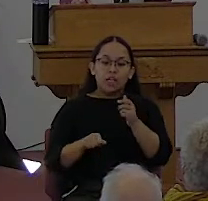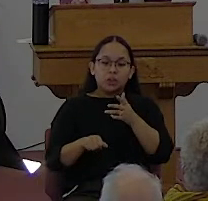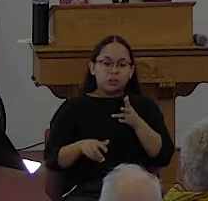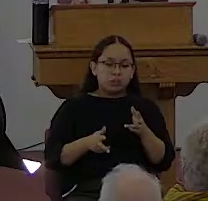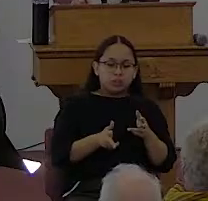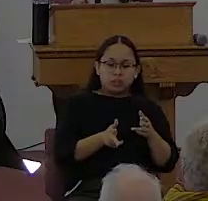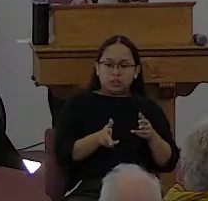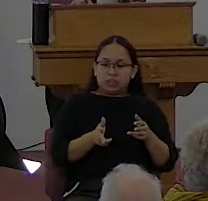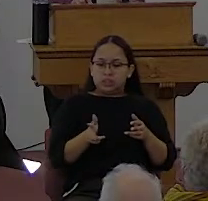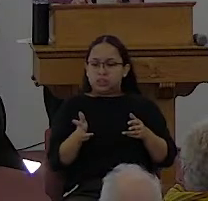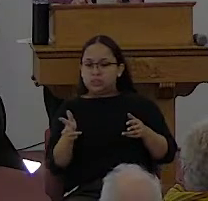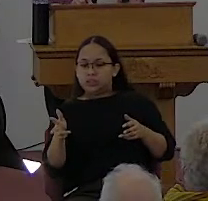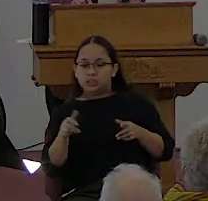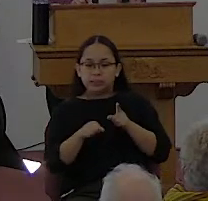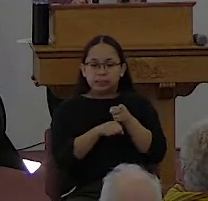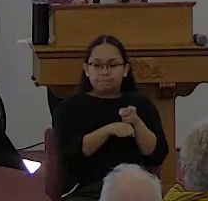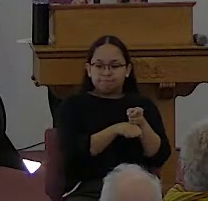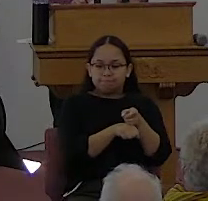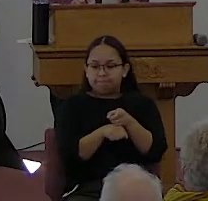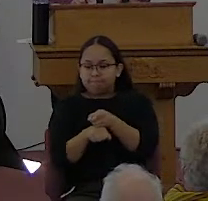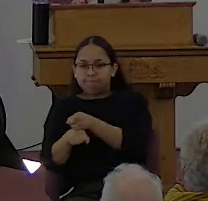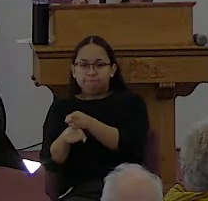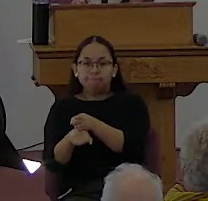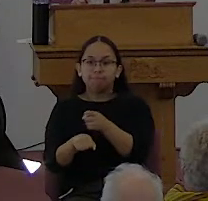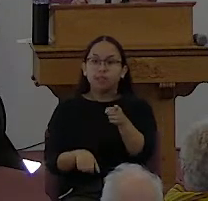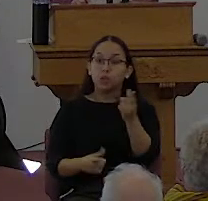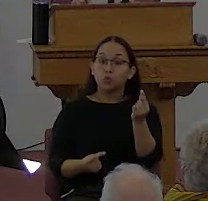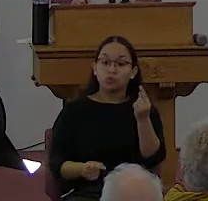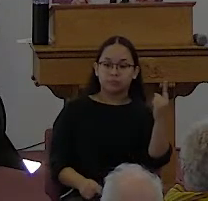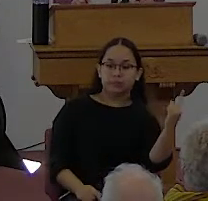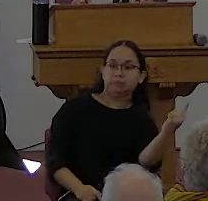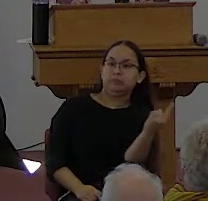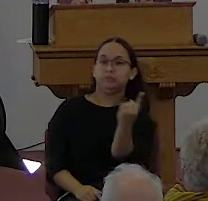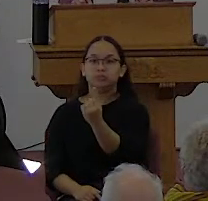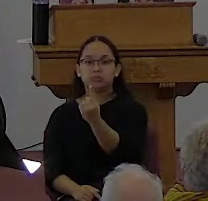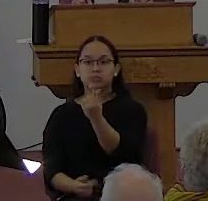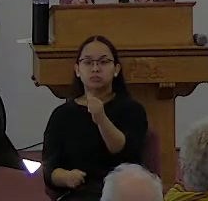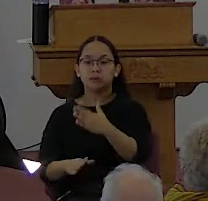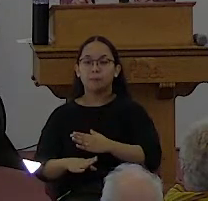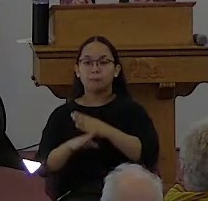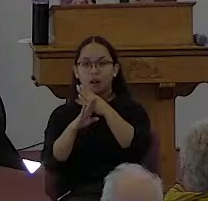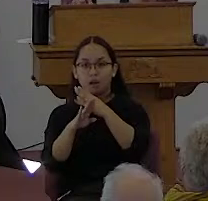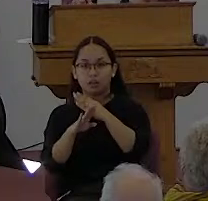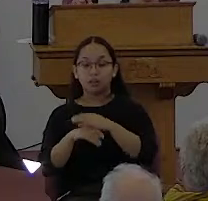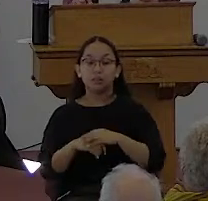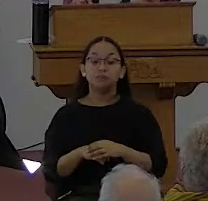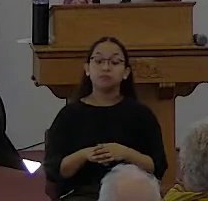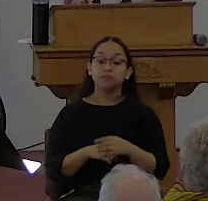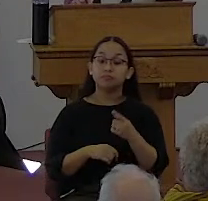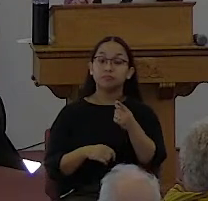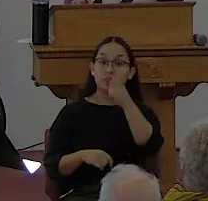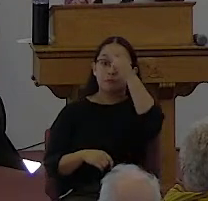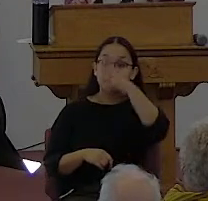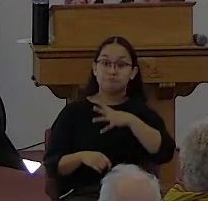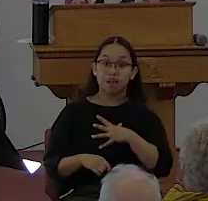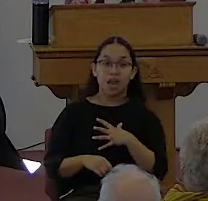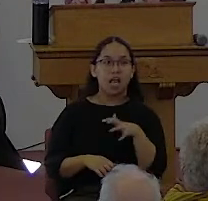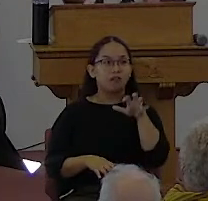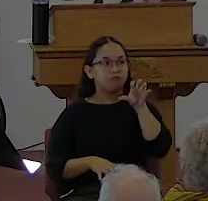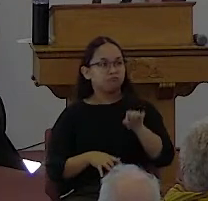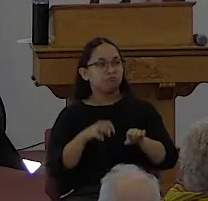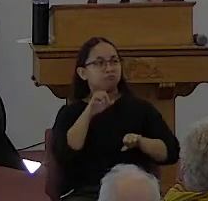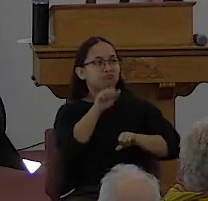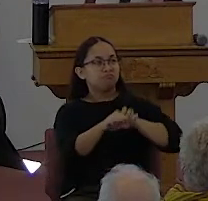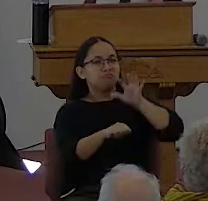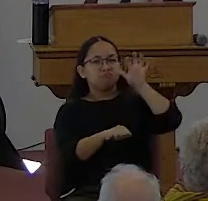him, he shifted his position to block their movement. He climbed up onto the first tank